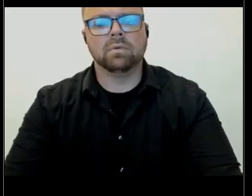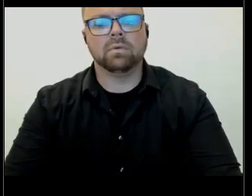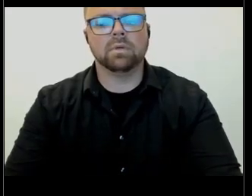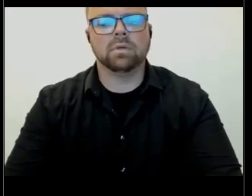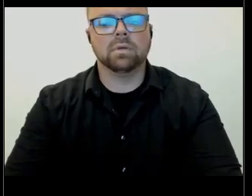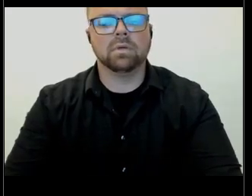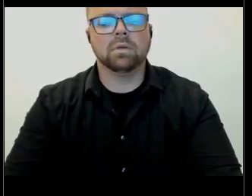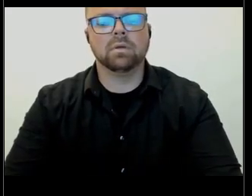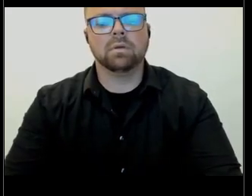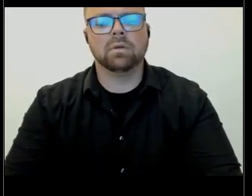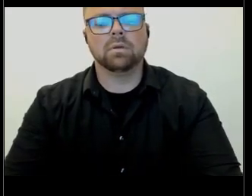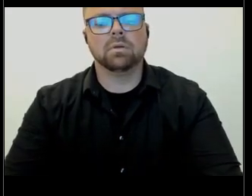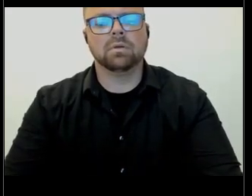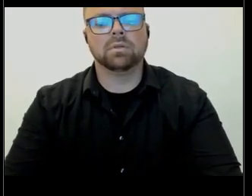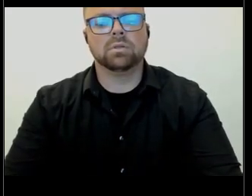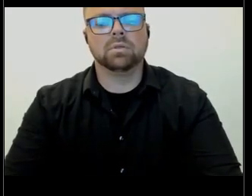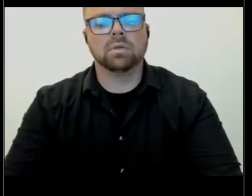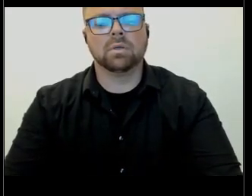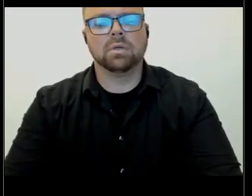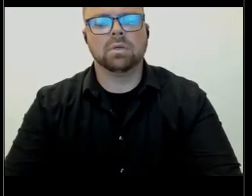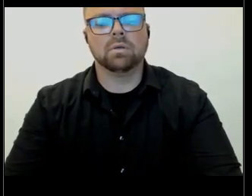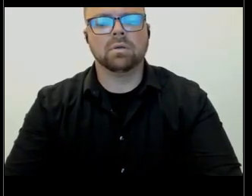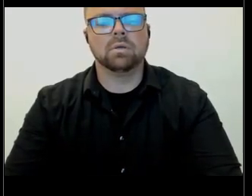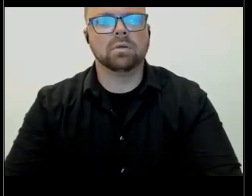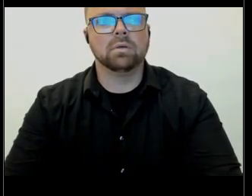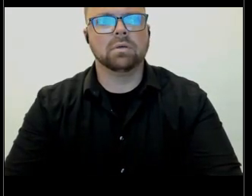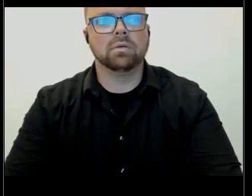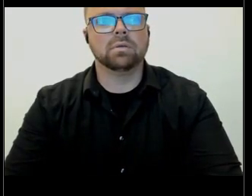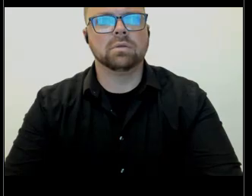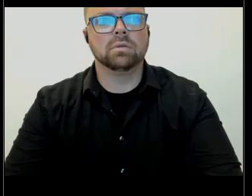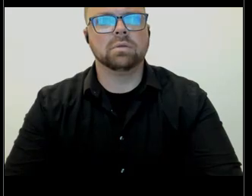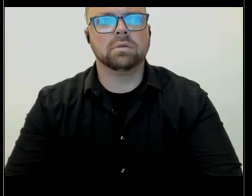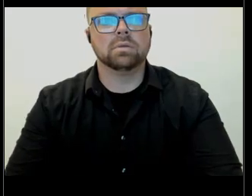inches maximum above the floor.